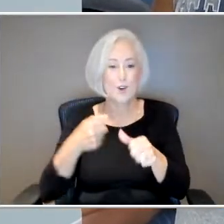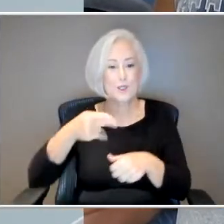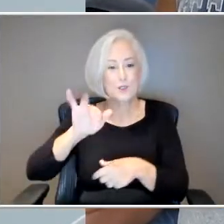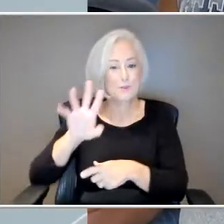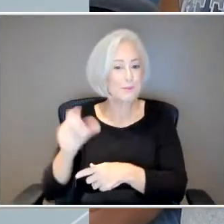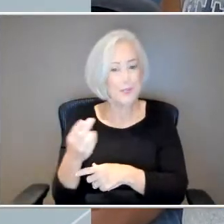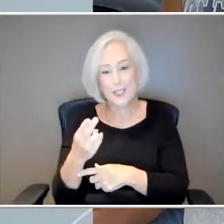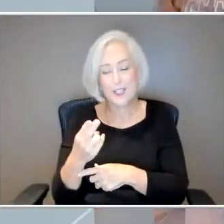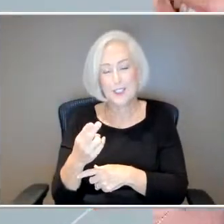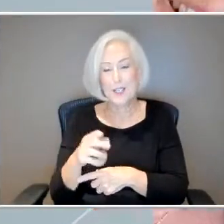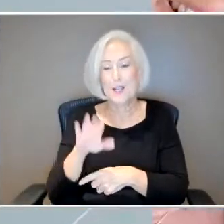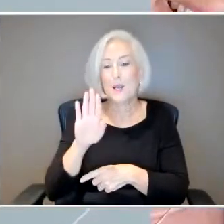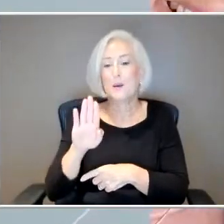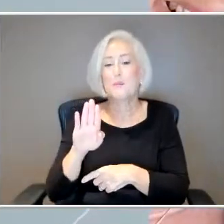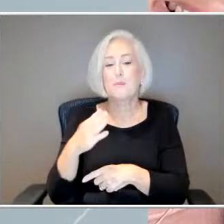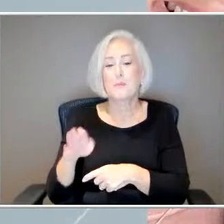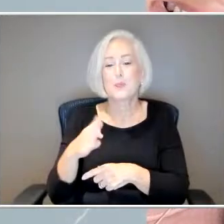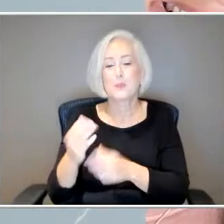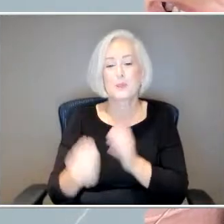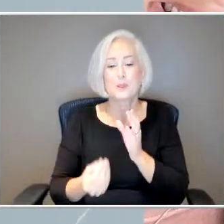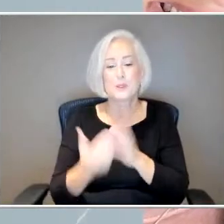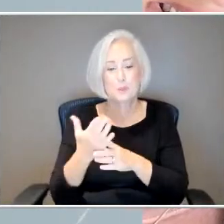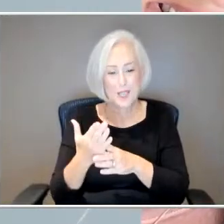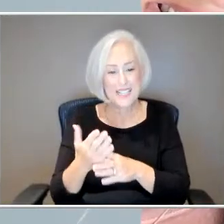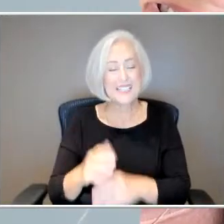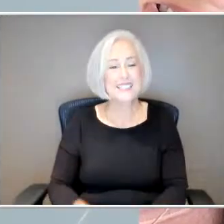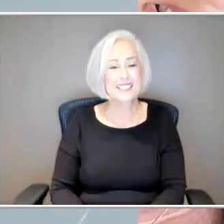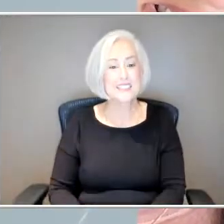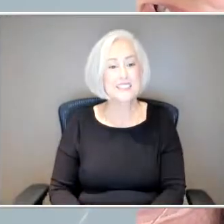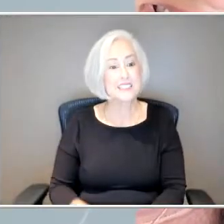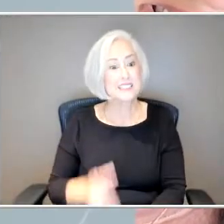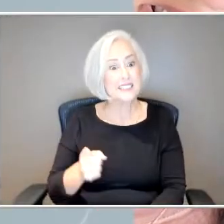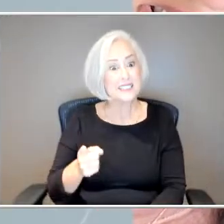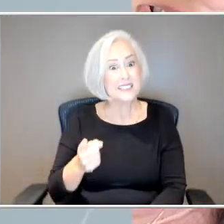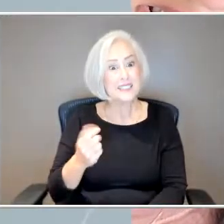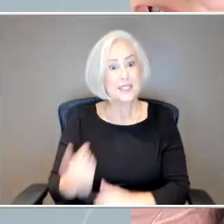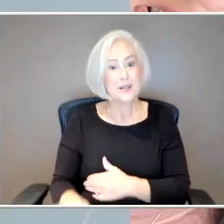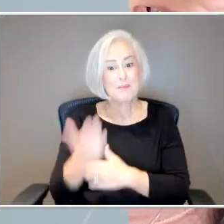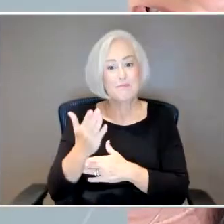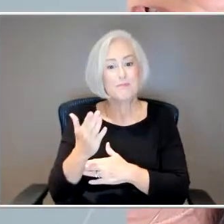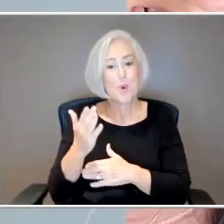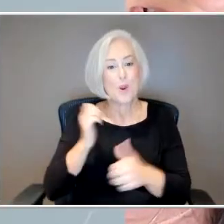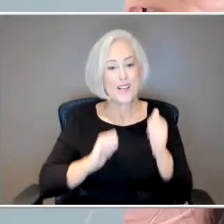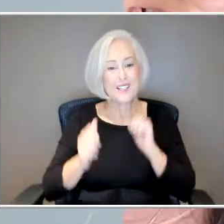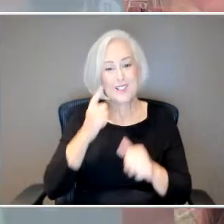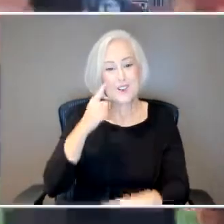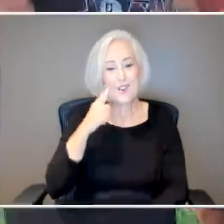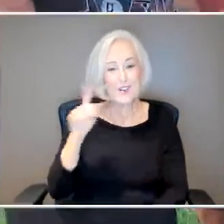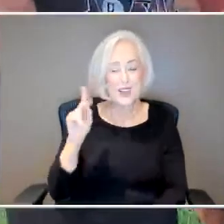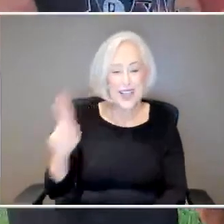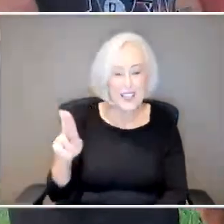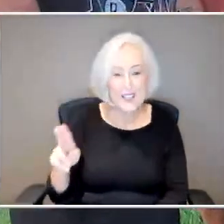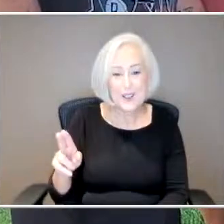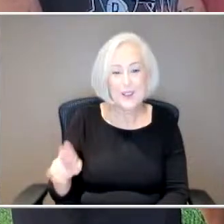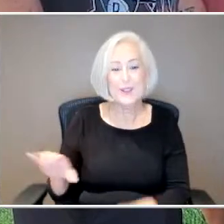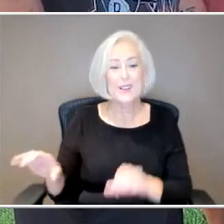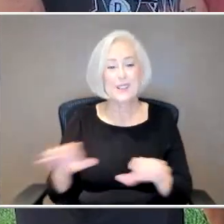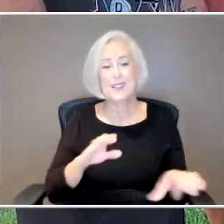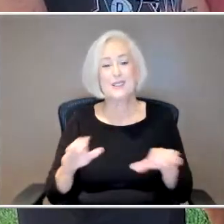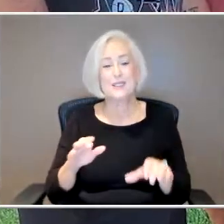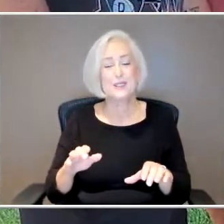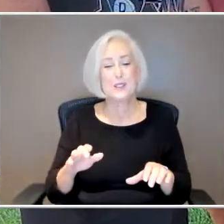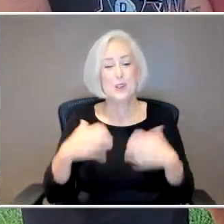slideshow of some of the pictures you shared. I'm on a morning show for KU. I'm doing the Bravest Shave at the high school. They've